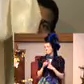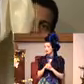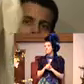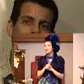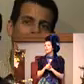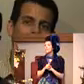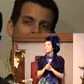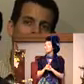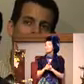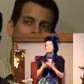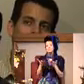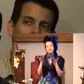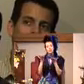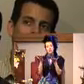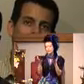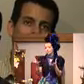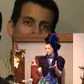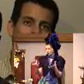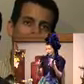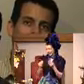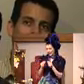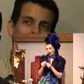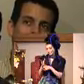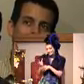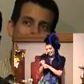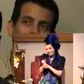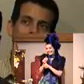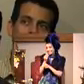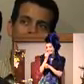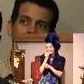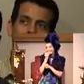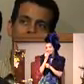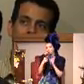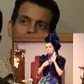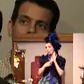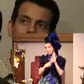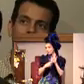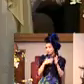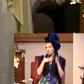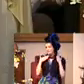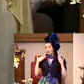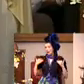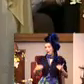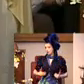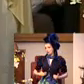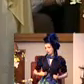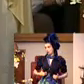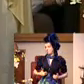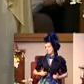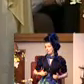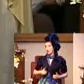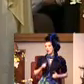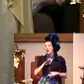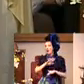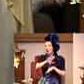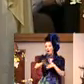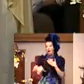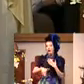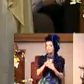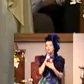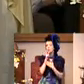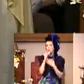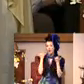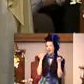Here, take, eat of this. This is my body. This is all of who I